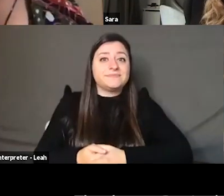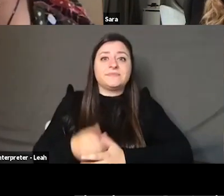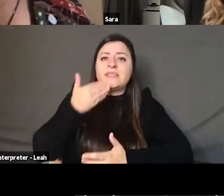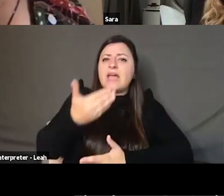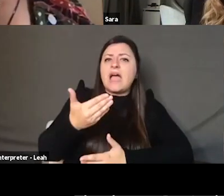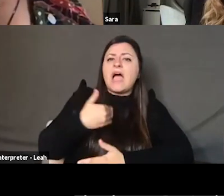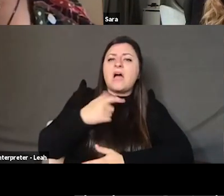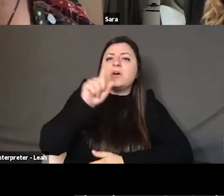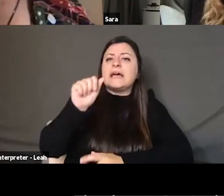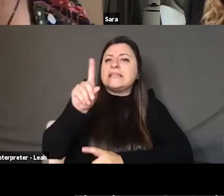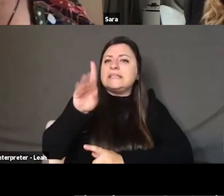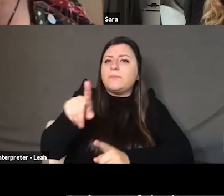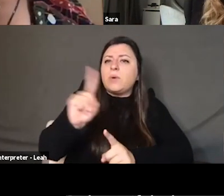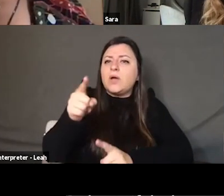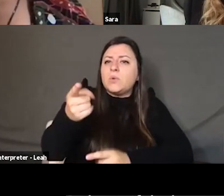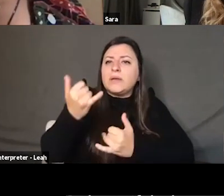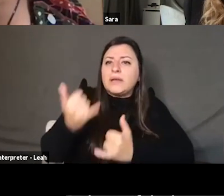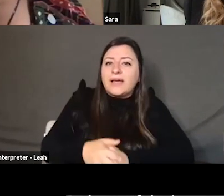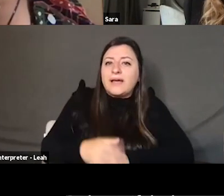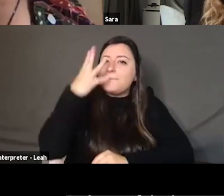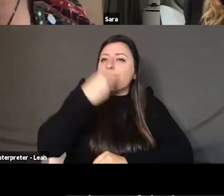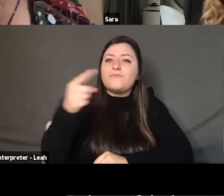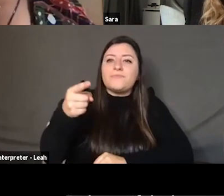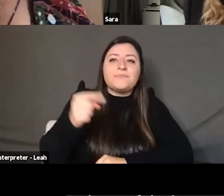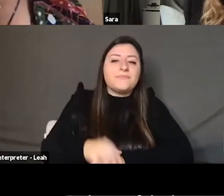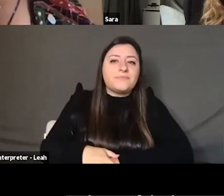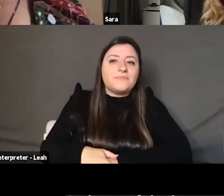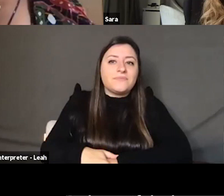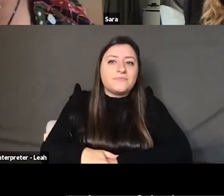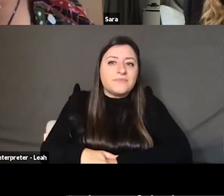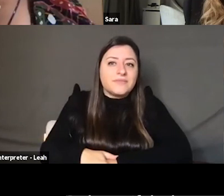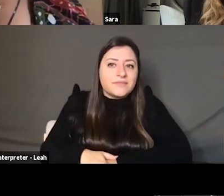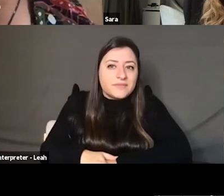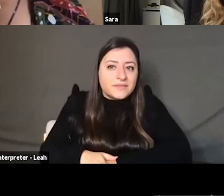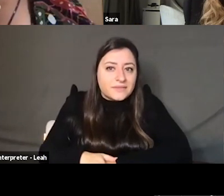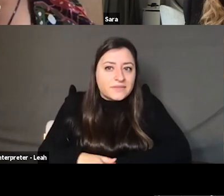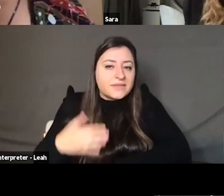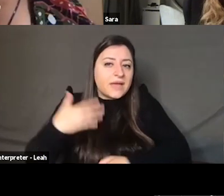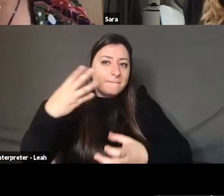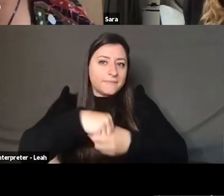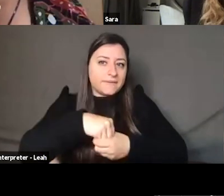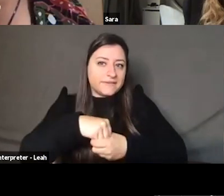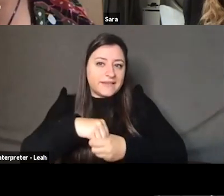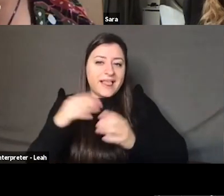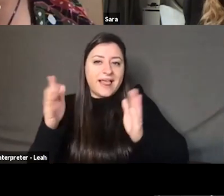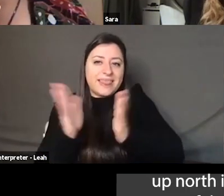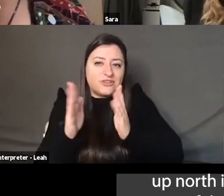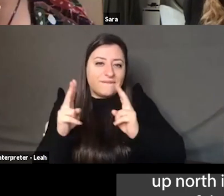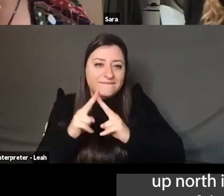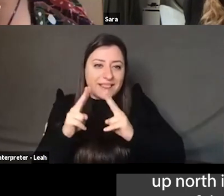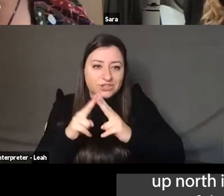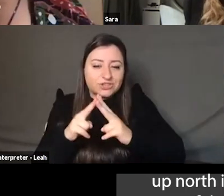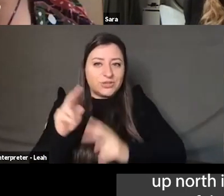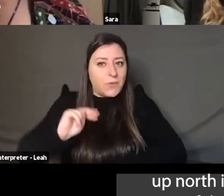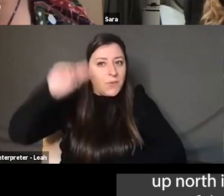ask Azib, where are you? It's beautiful where you are. Where are you? I'm in a little village up